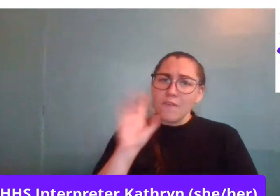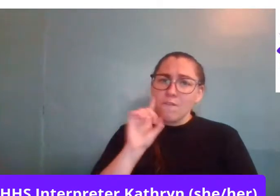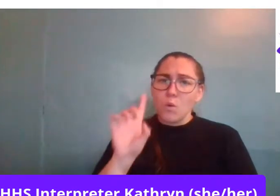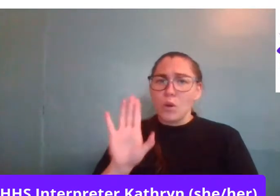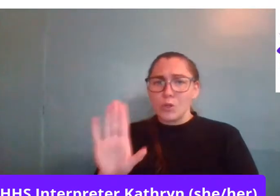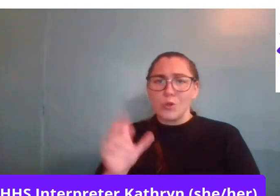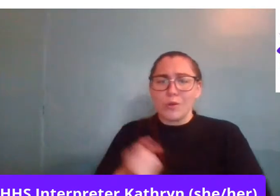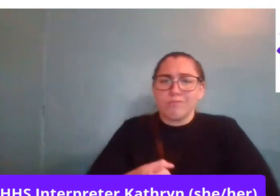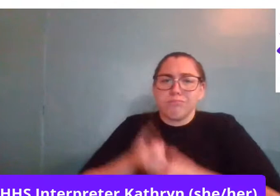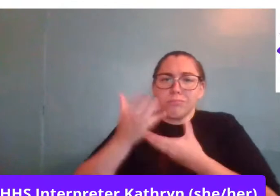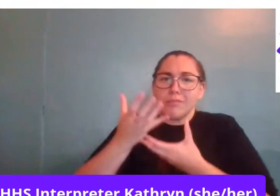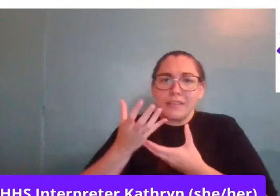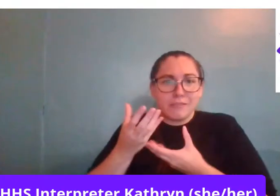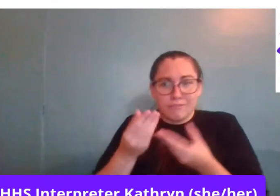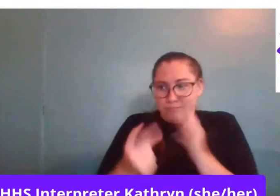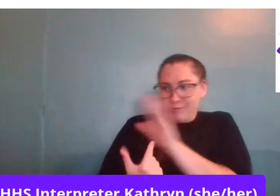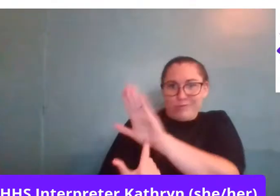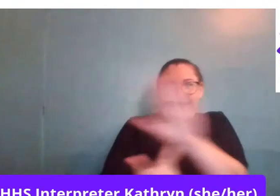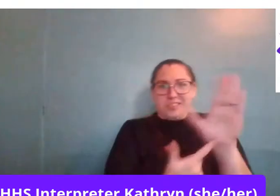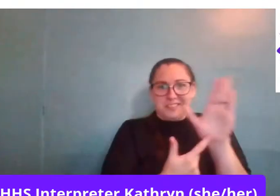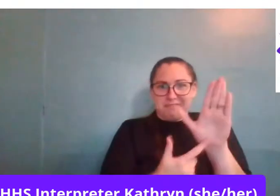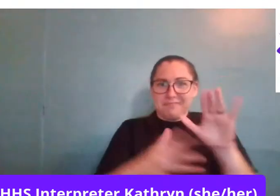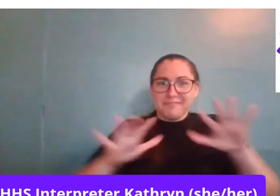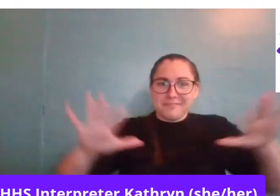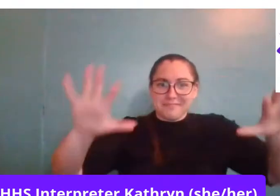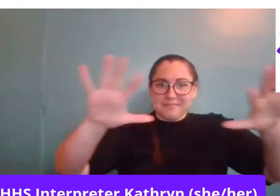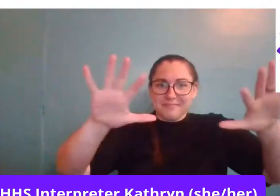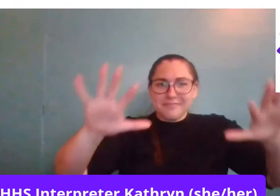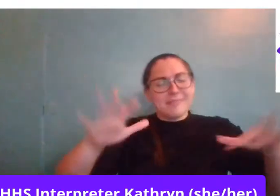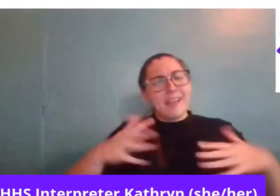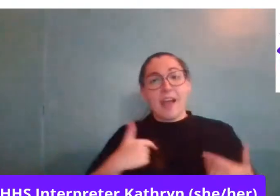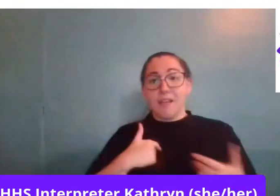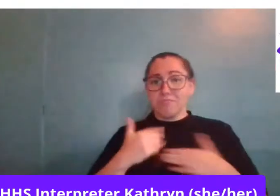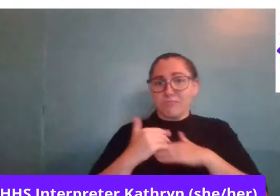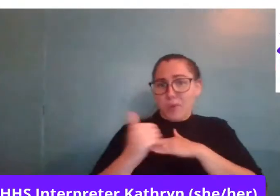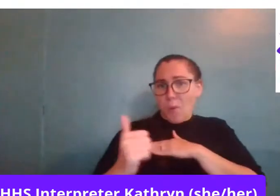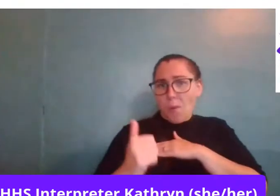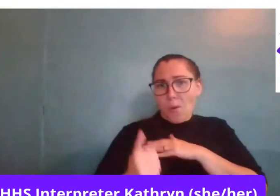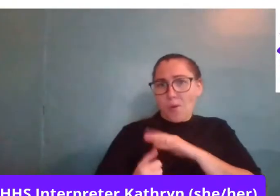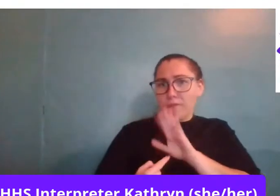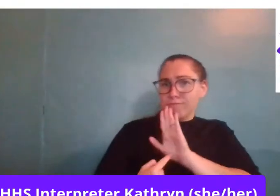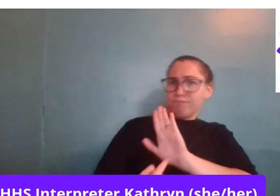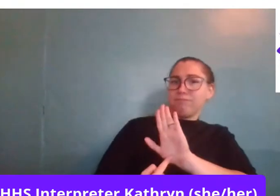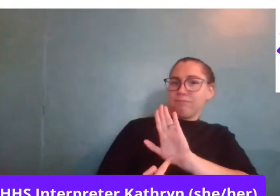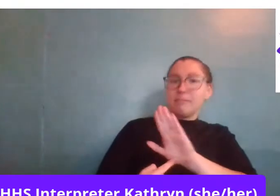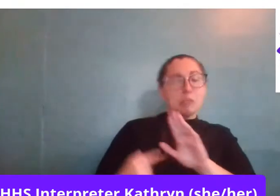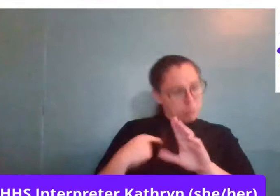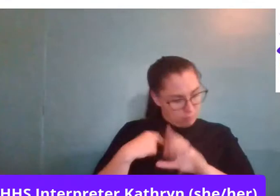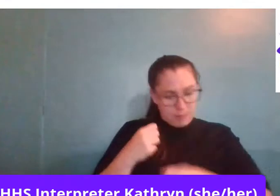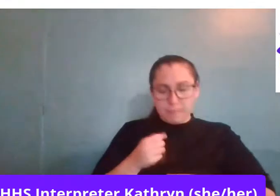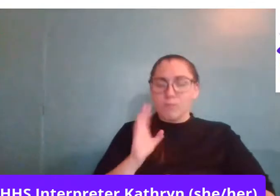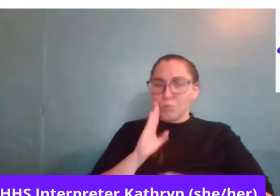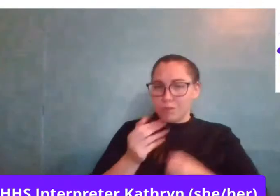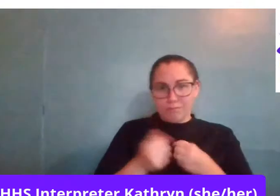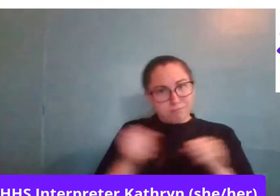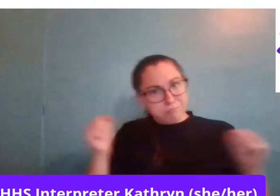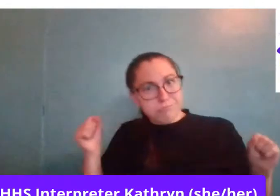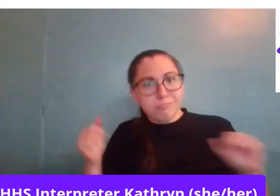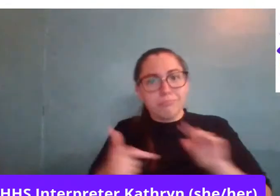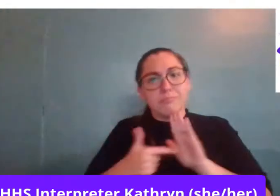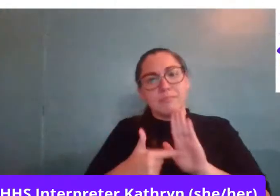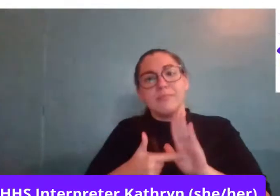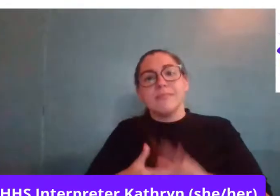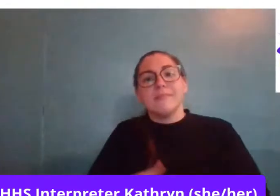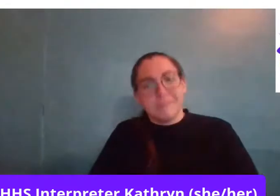putting it out there. That's, Yes. I'm called to put it out there. I'm putting it out there. And